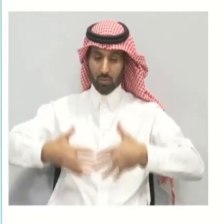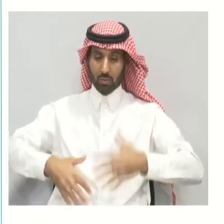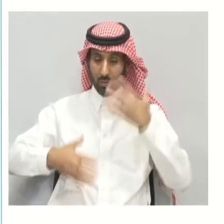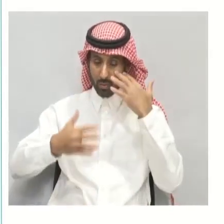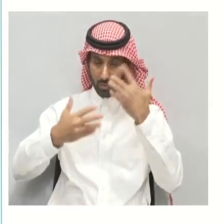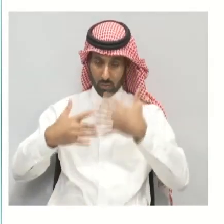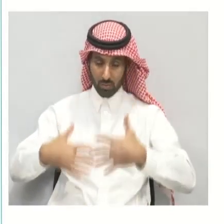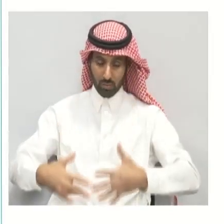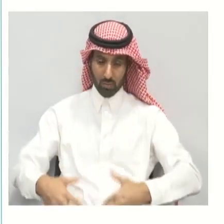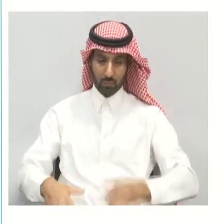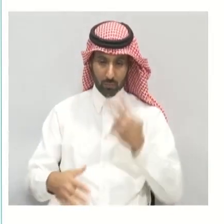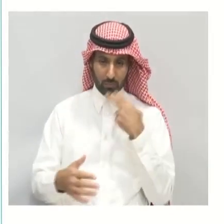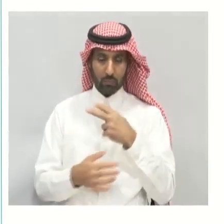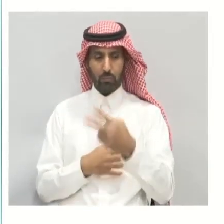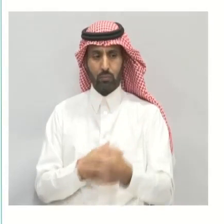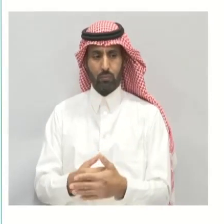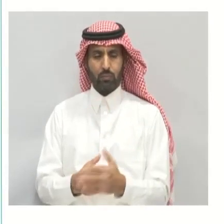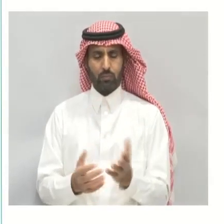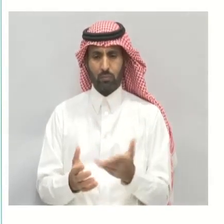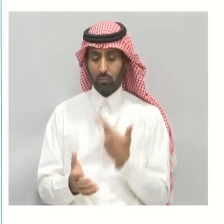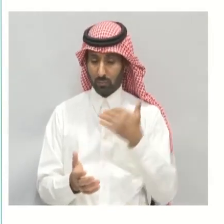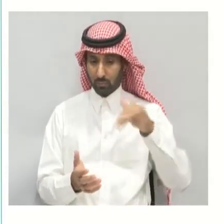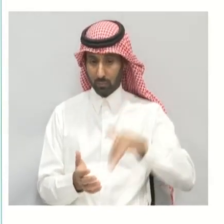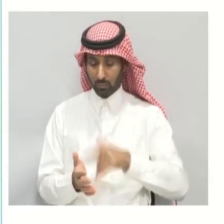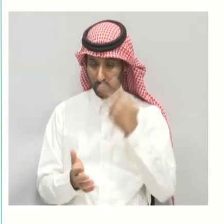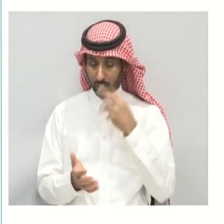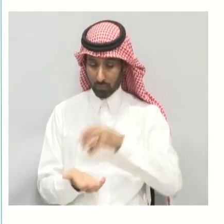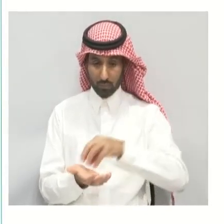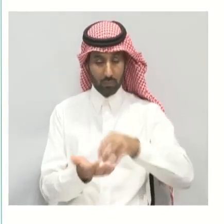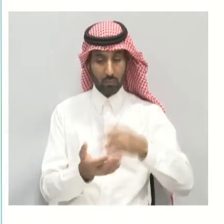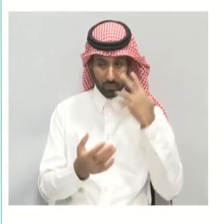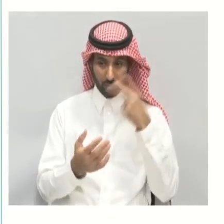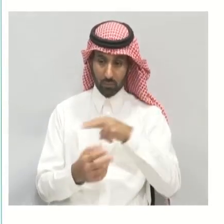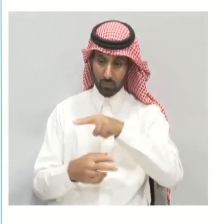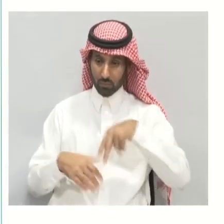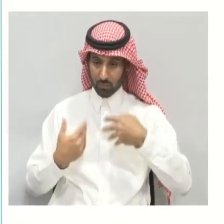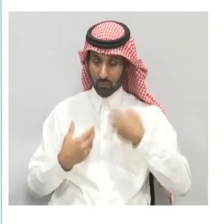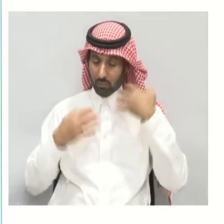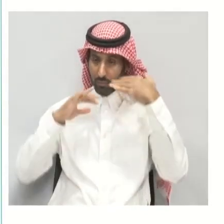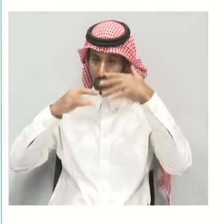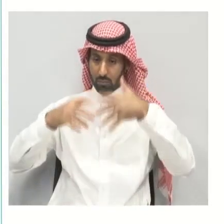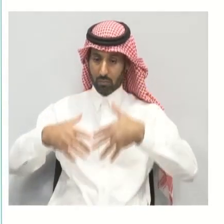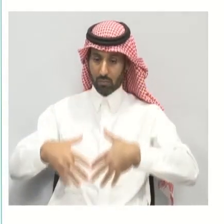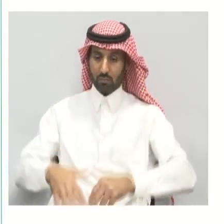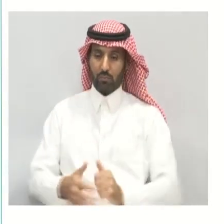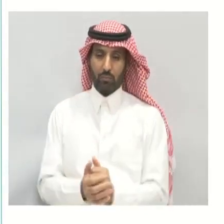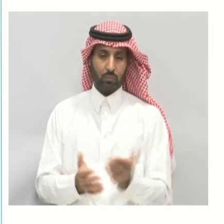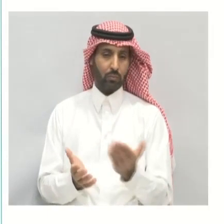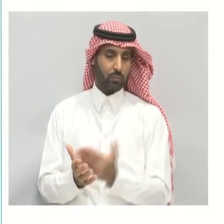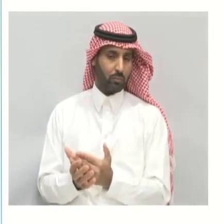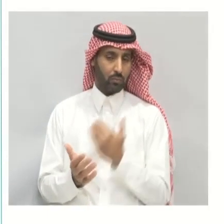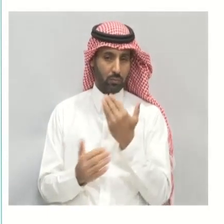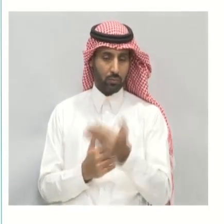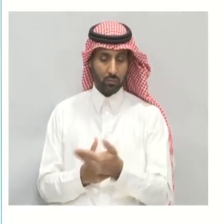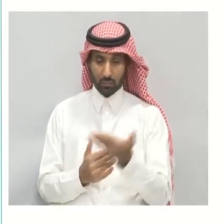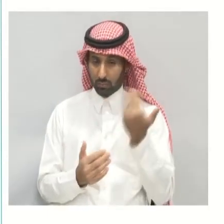our transportation, or this is the way we can move to the, or we can enter the waterfalls. So